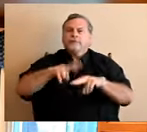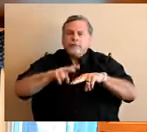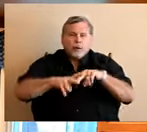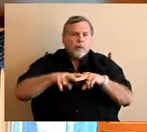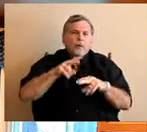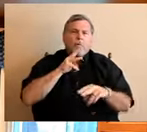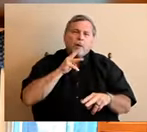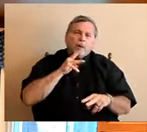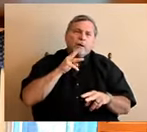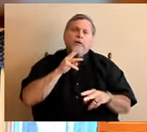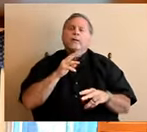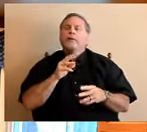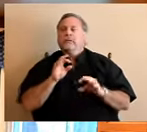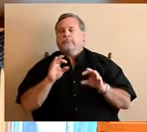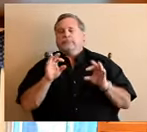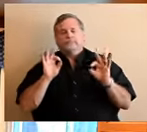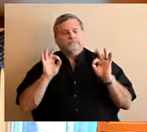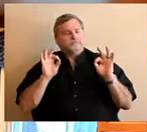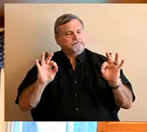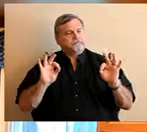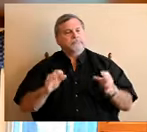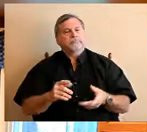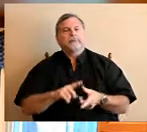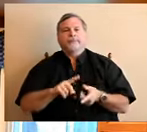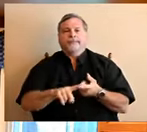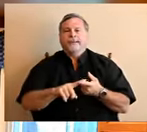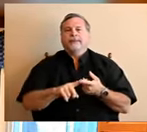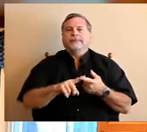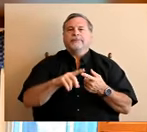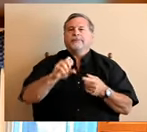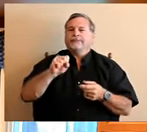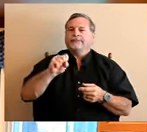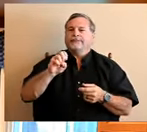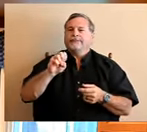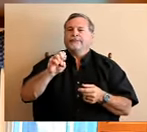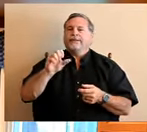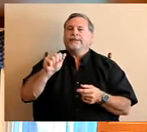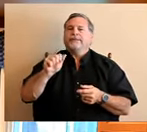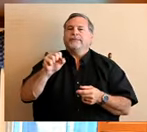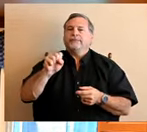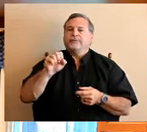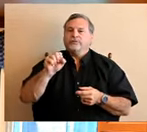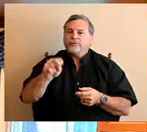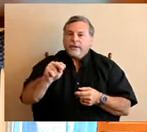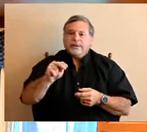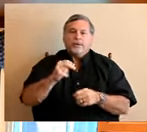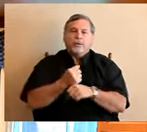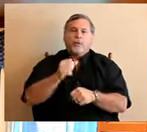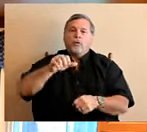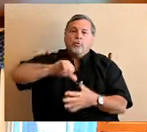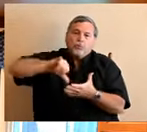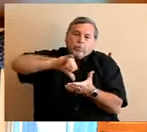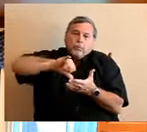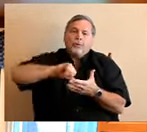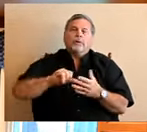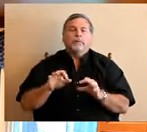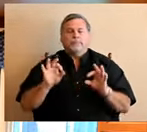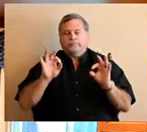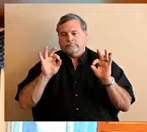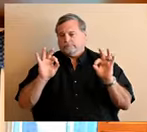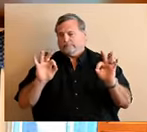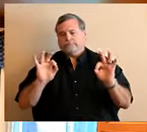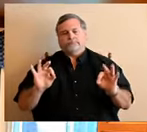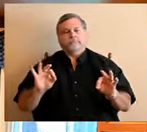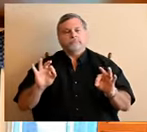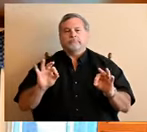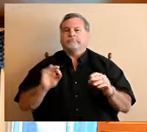bit of water, scrub it, it'll knock all that rust off. Then you go through that tempering process where you're going to seal in using